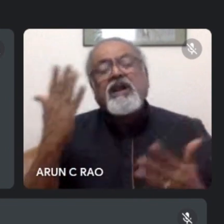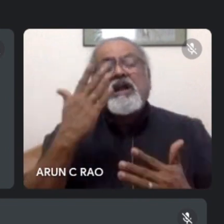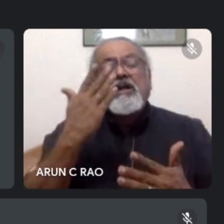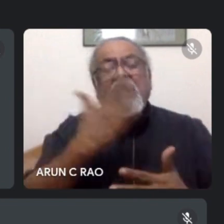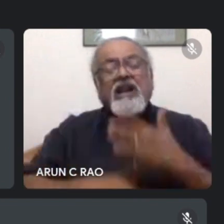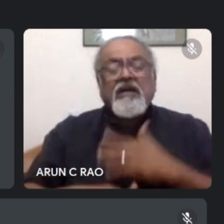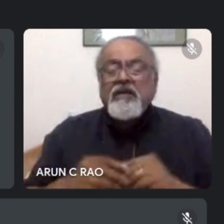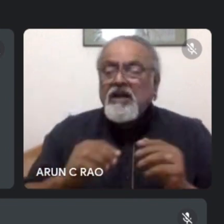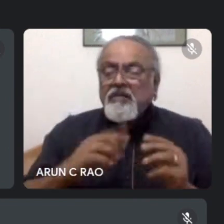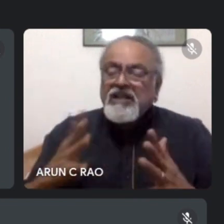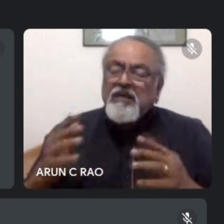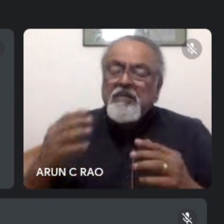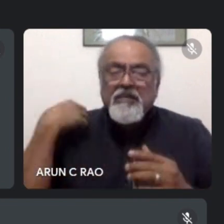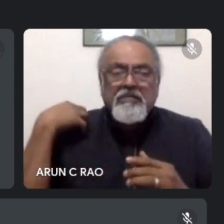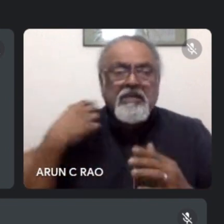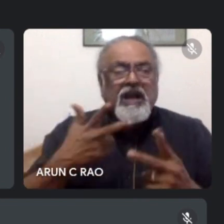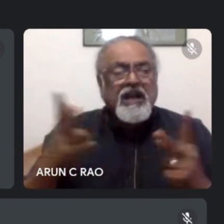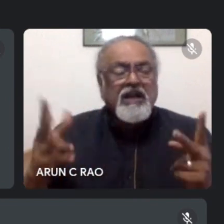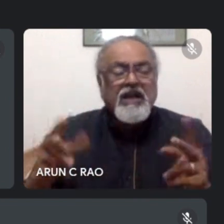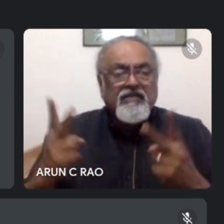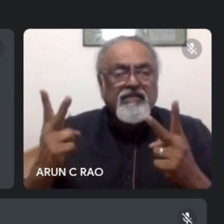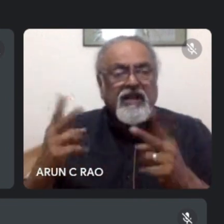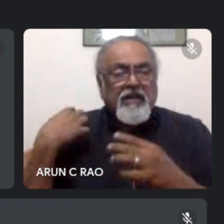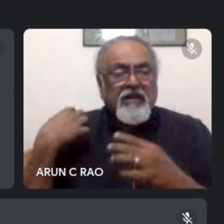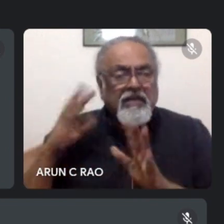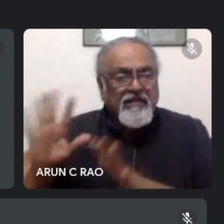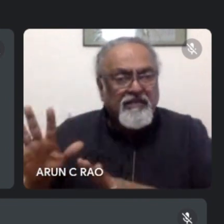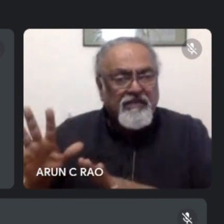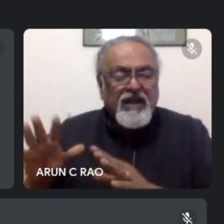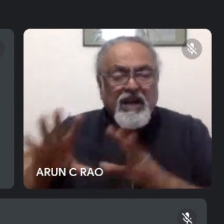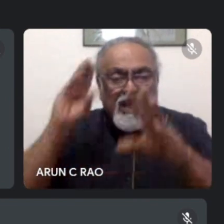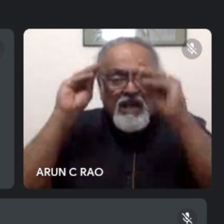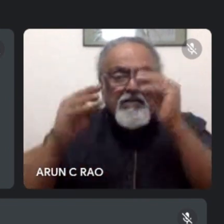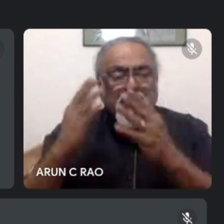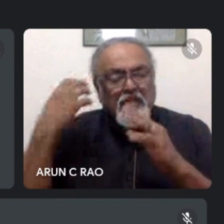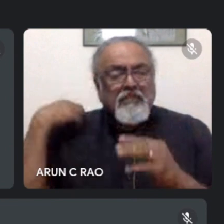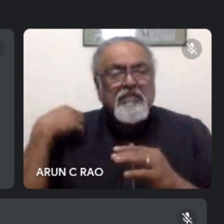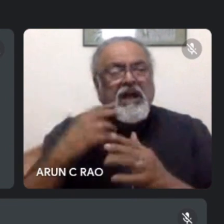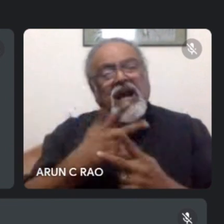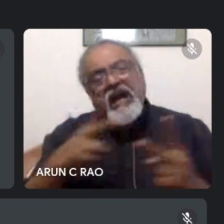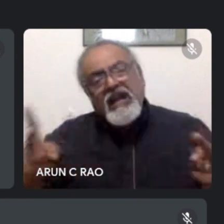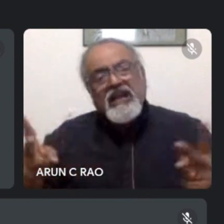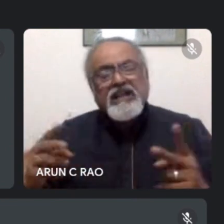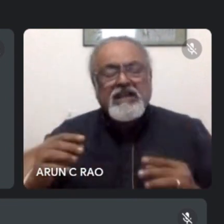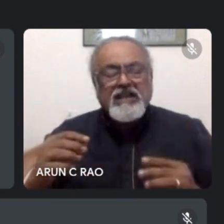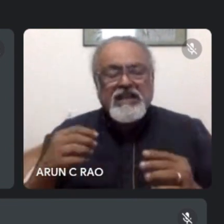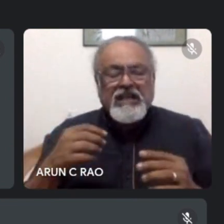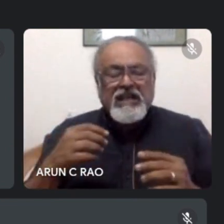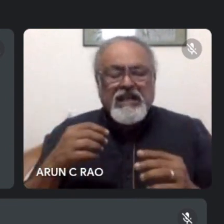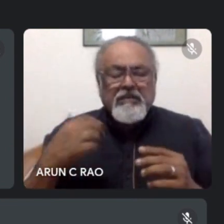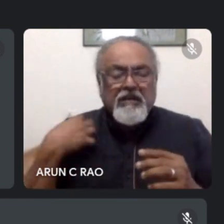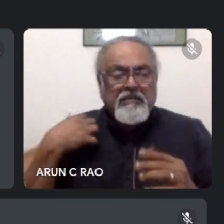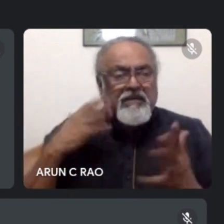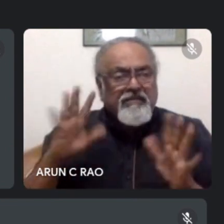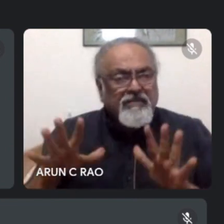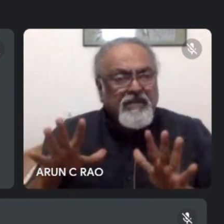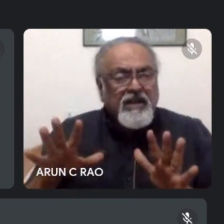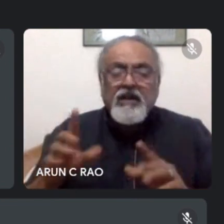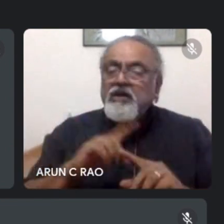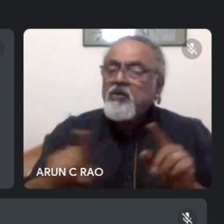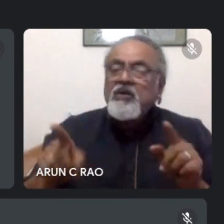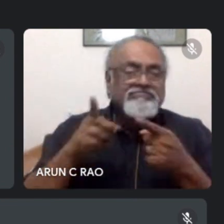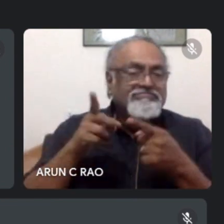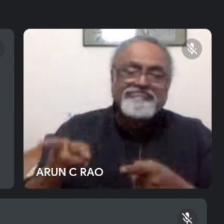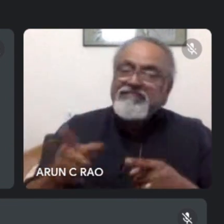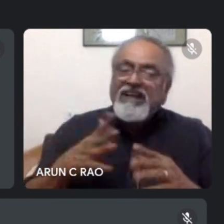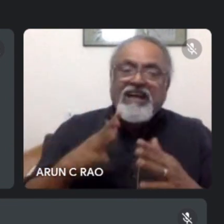child is having any other problems, learning problems, or any other difficulty, they are not given that kind